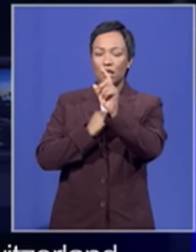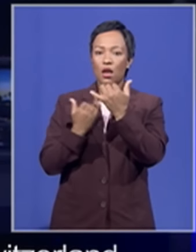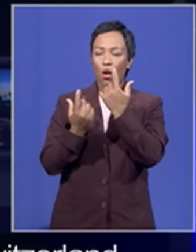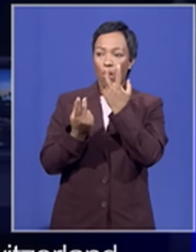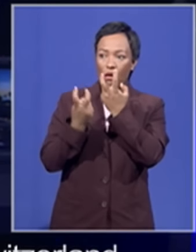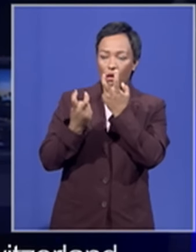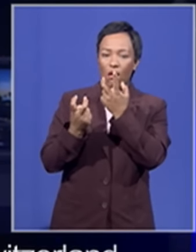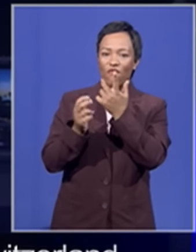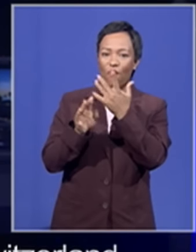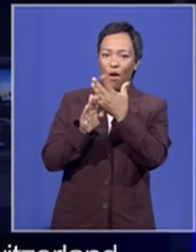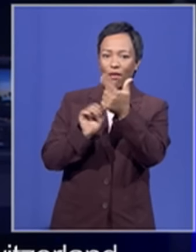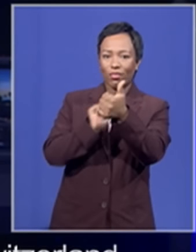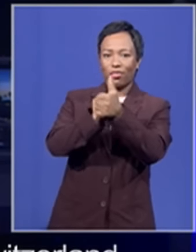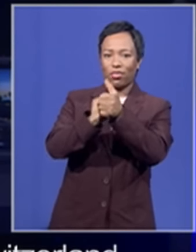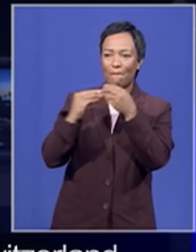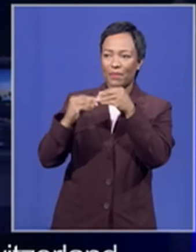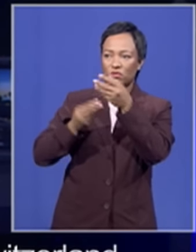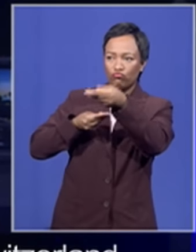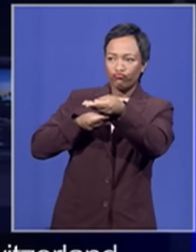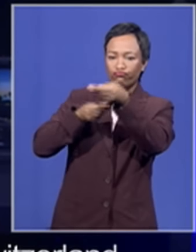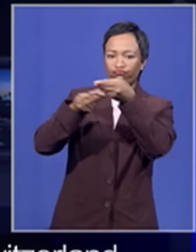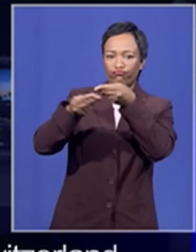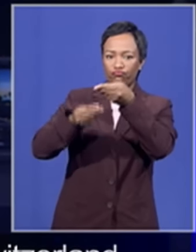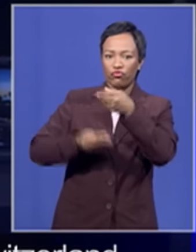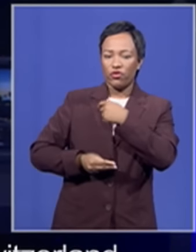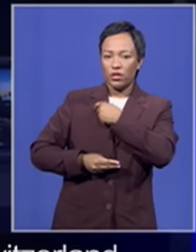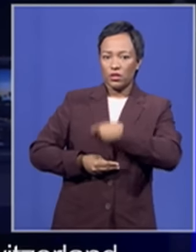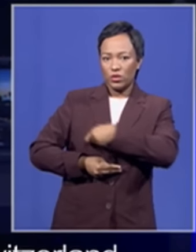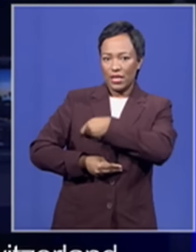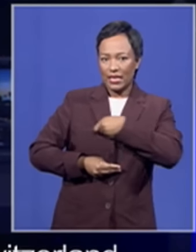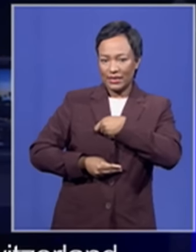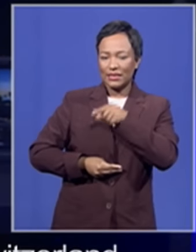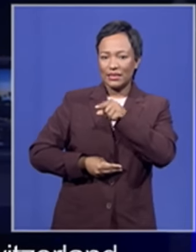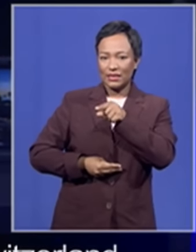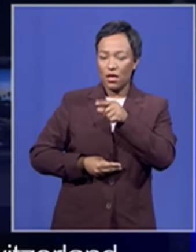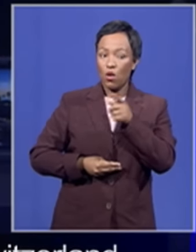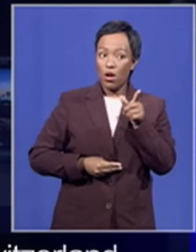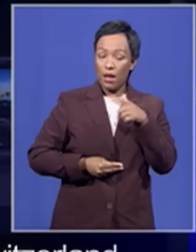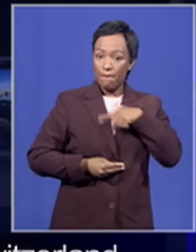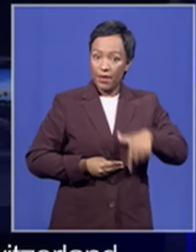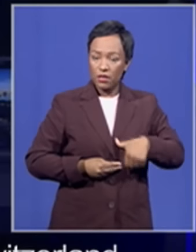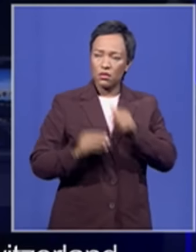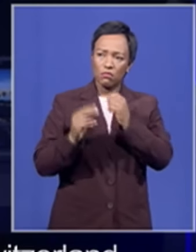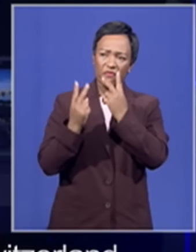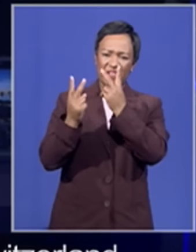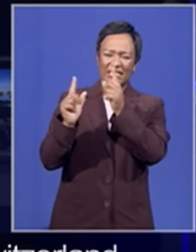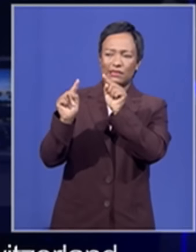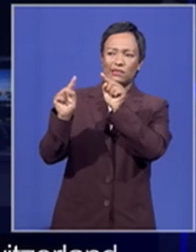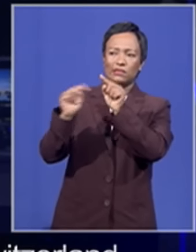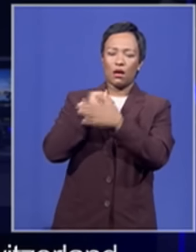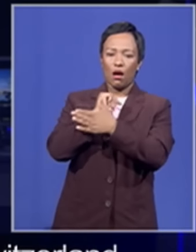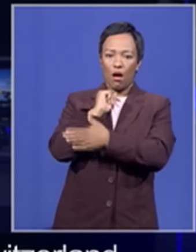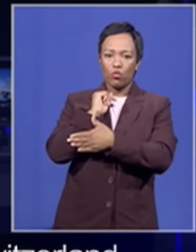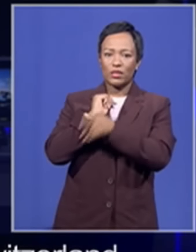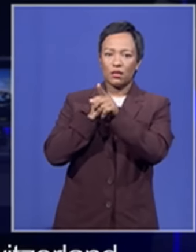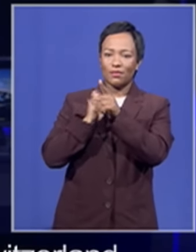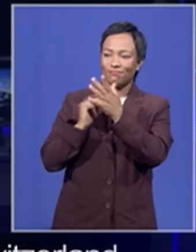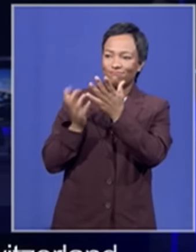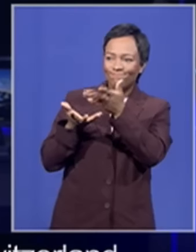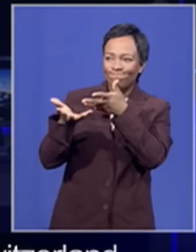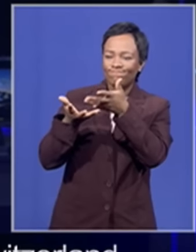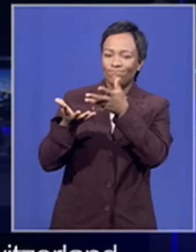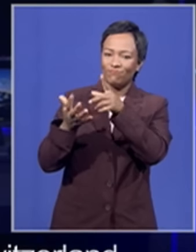Switzerland. Ena ke ketelo ya pele mopresidente wa Afrika Borwa pusong ya demokrasi naheng ya Switzerland. Mme tebello ke ho fihlela tumellano le